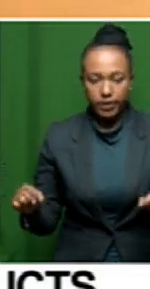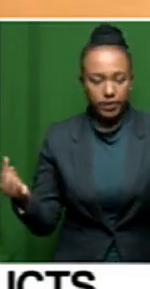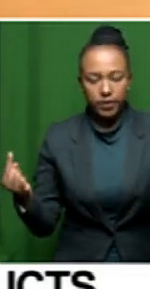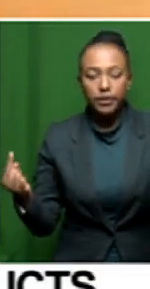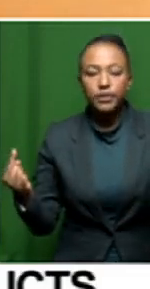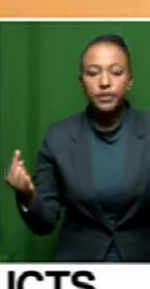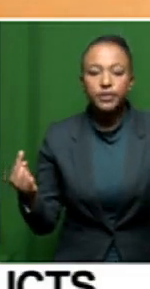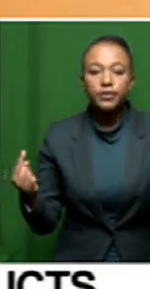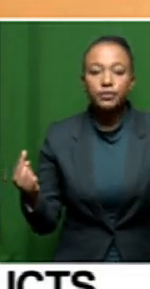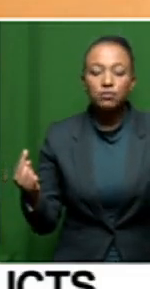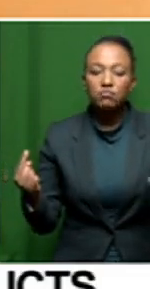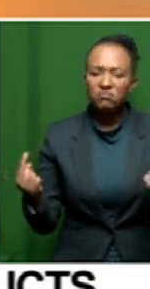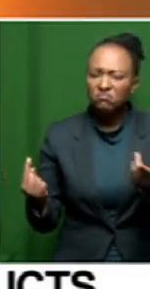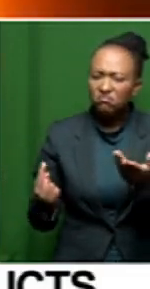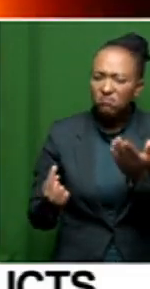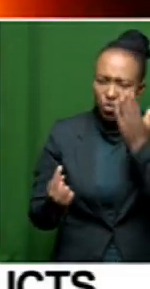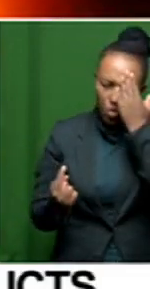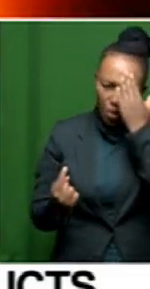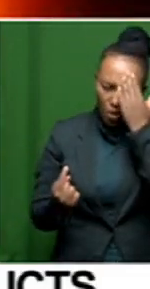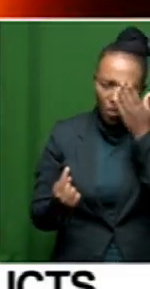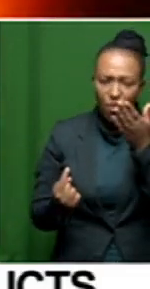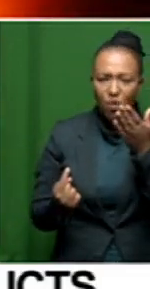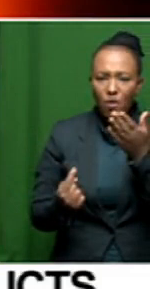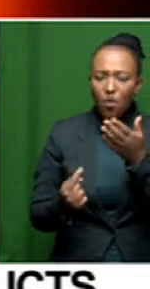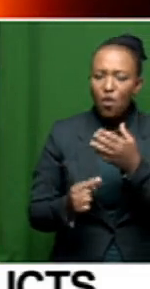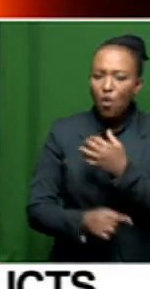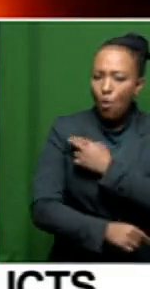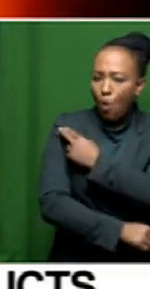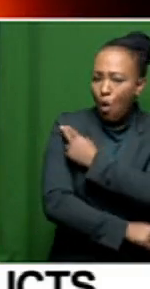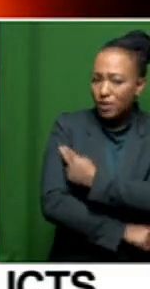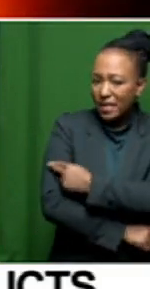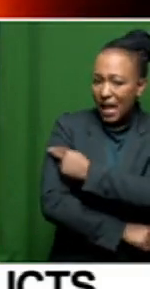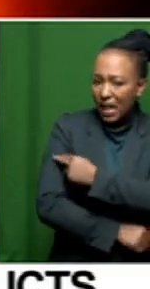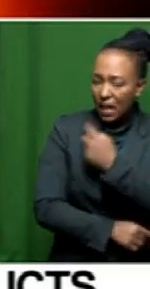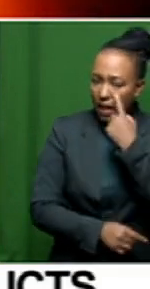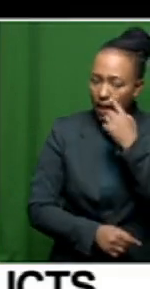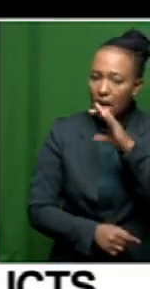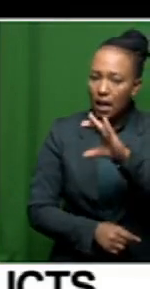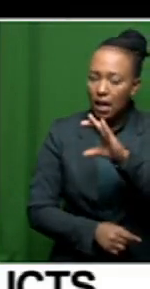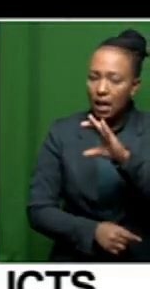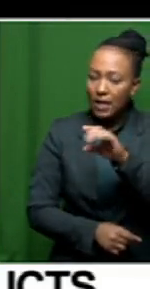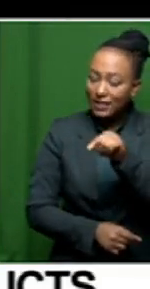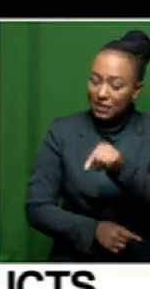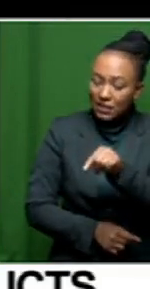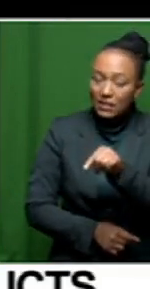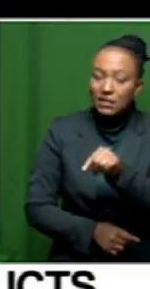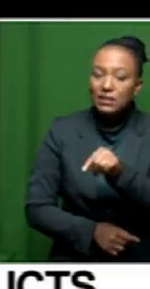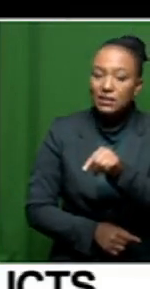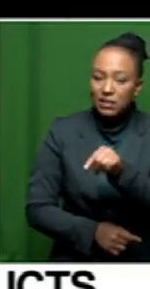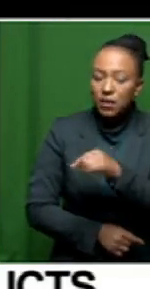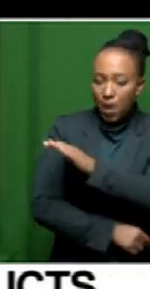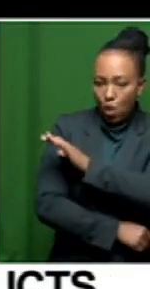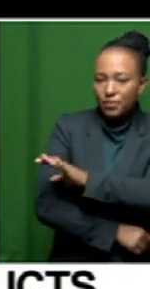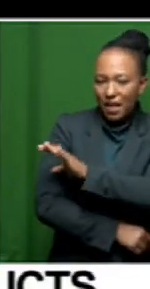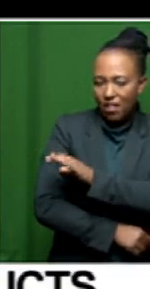today. As you know that when we talk about Charlotte Maxeke, we're talking about the hospital. We're talking about